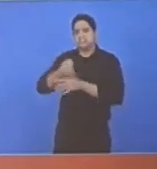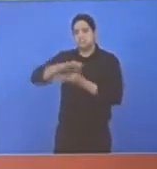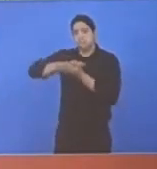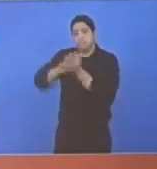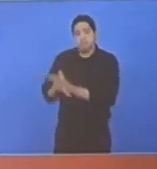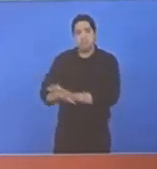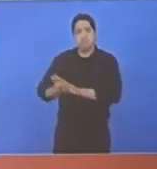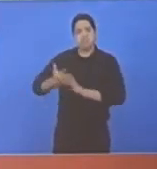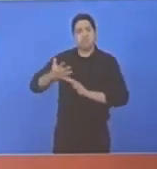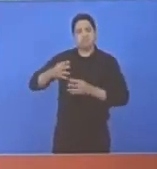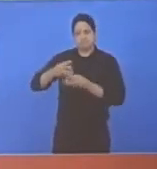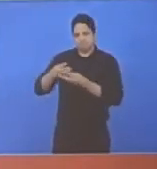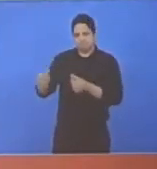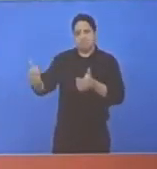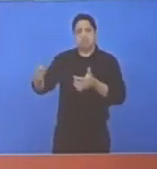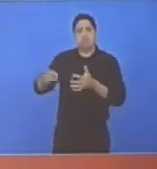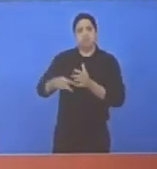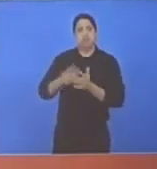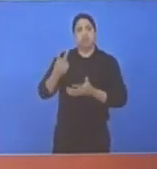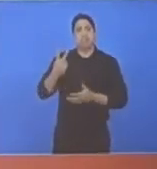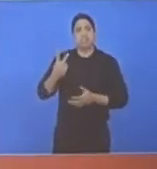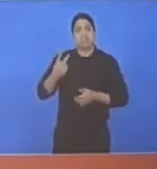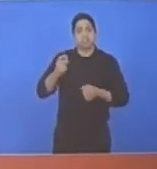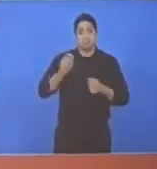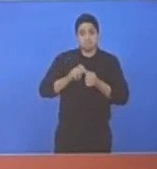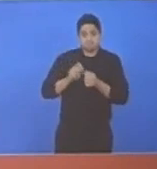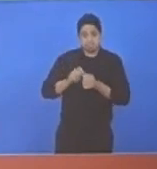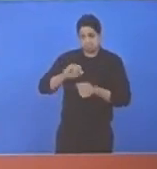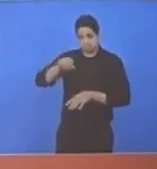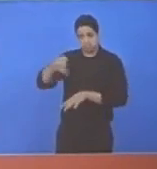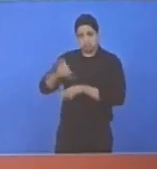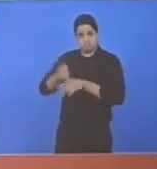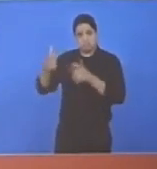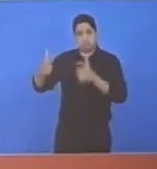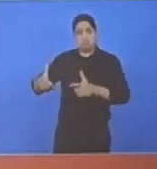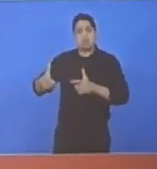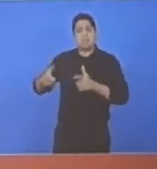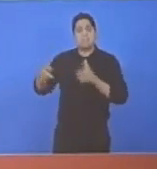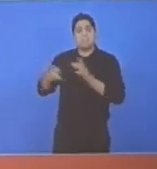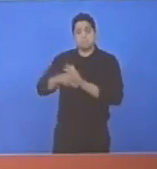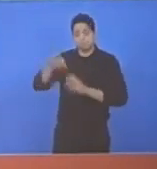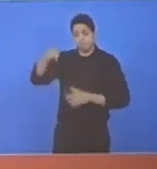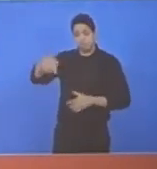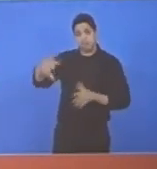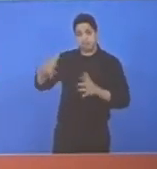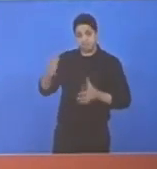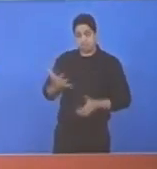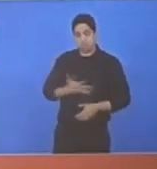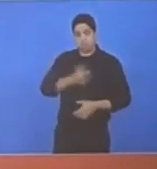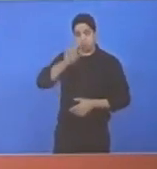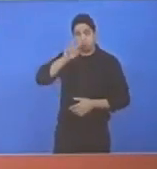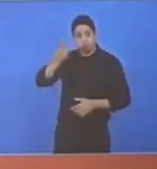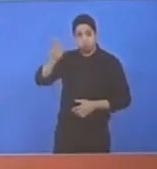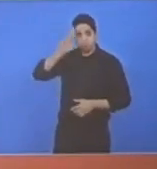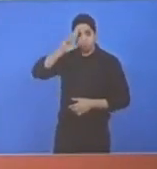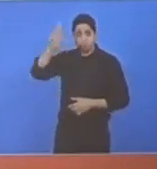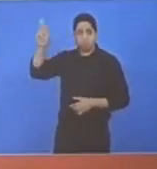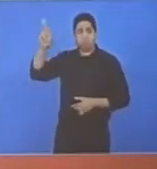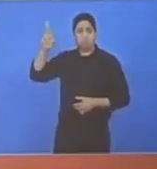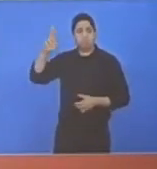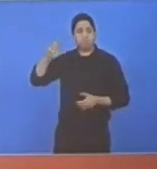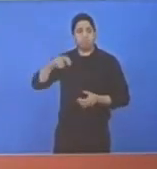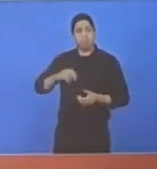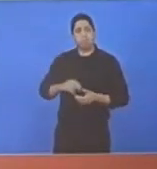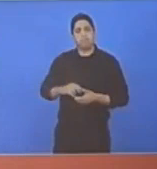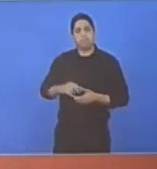Why did Jerusalem was destroyed? Were destroyed two times, because the main purpose was to adore His